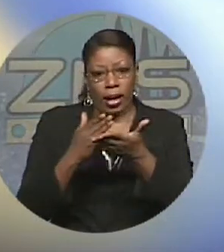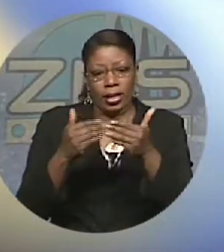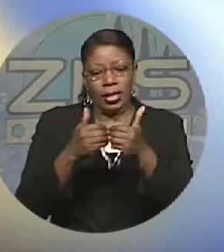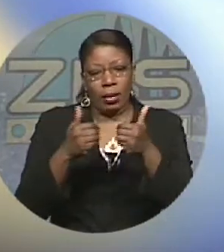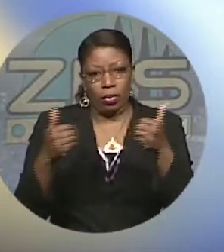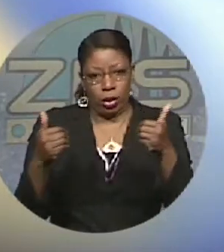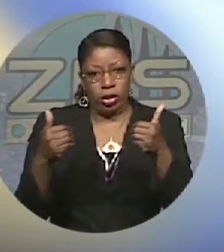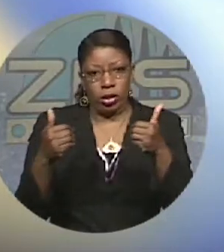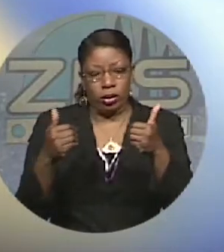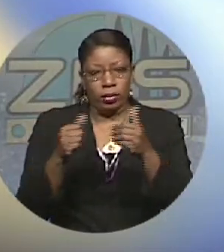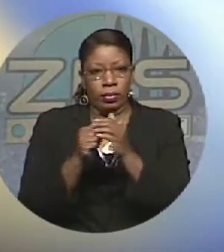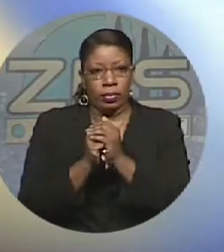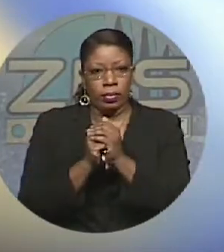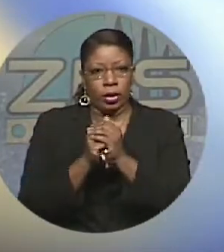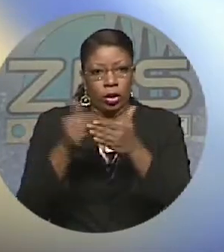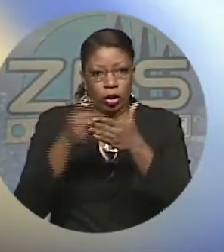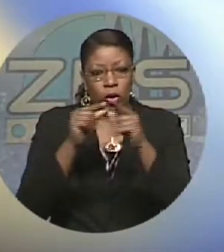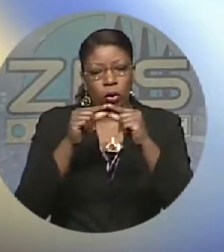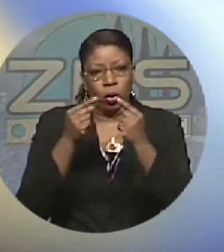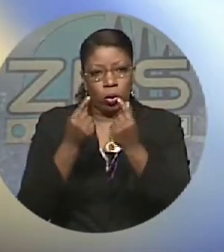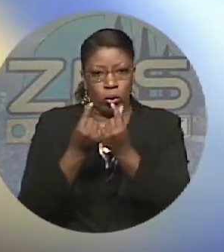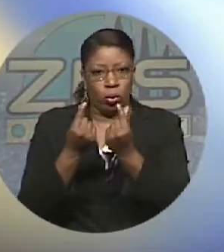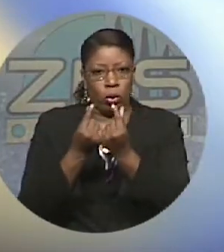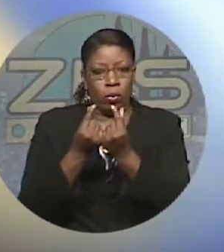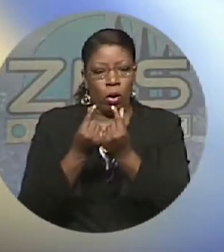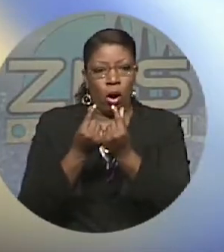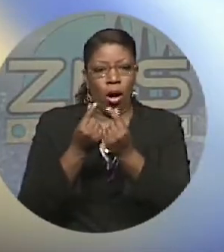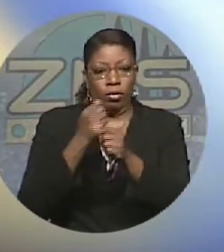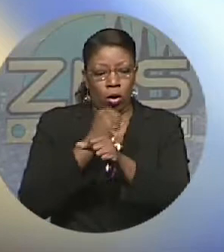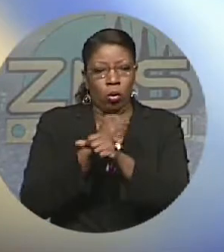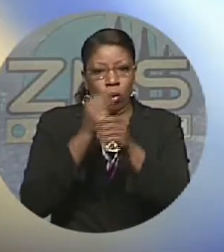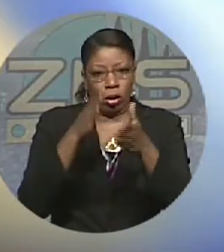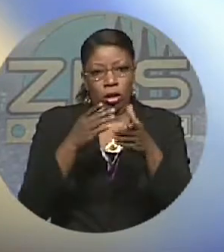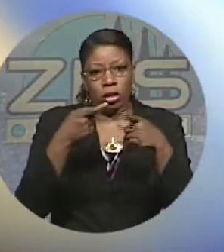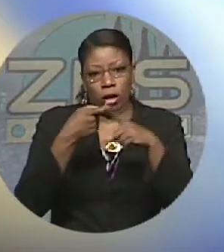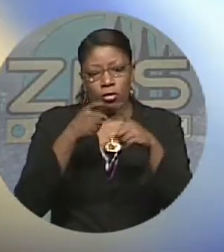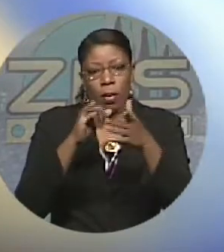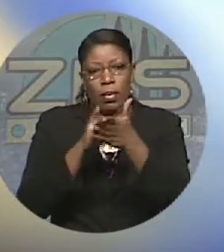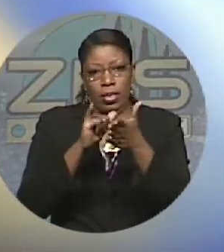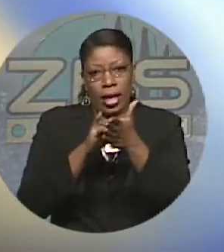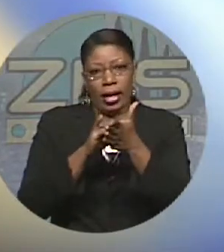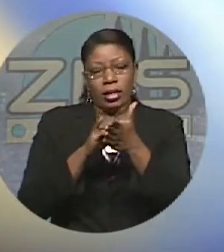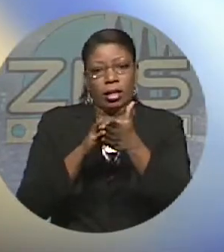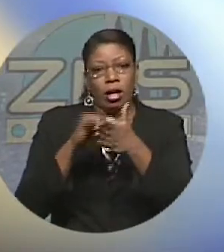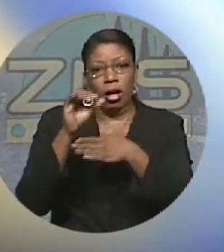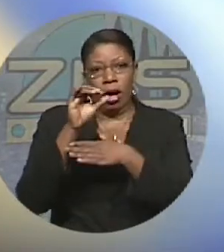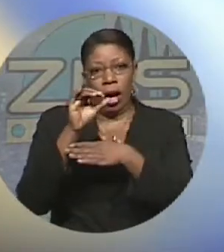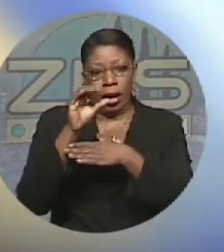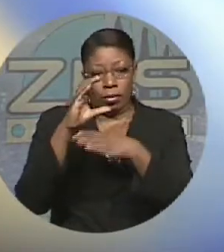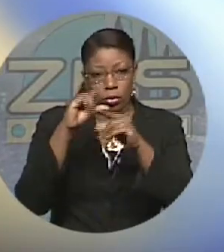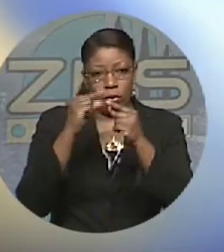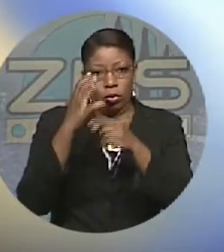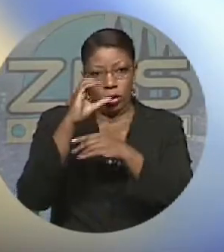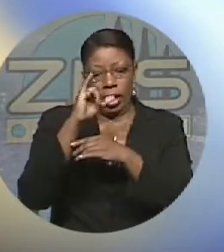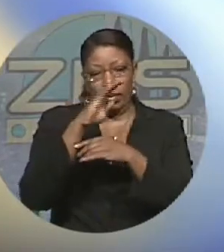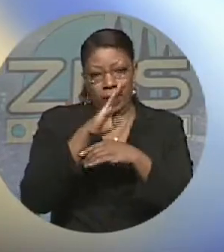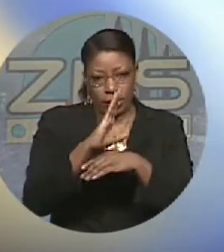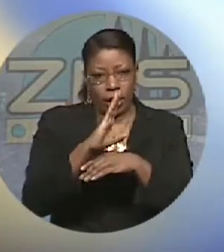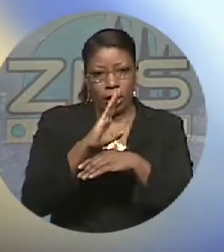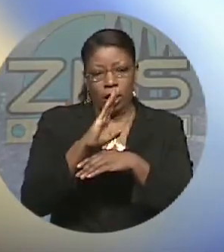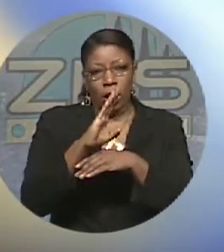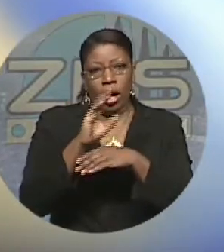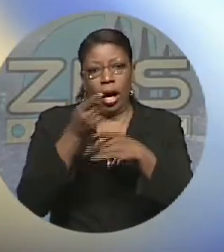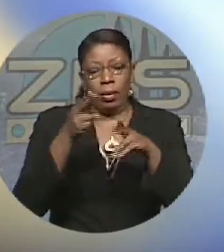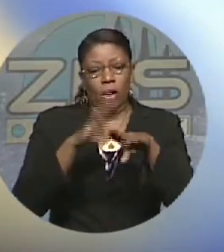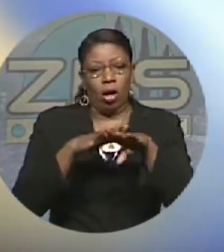separation exercise. The latest group of employees disengaged from that company were let go last Friday. RBC Royal Bank is also in the middle